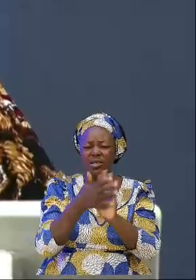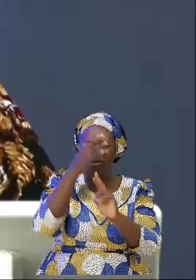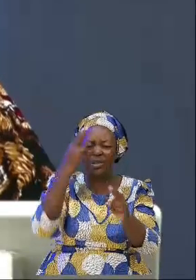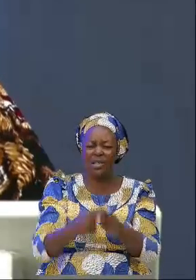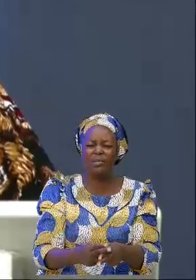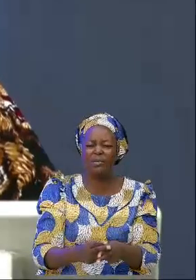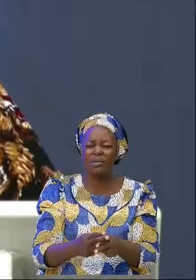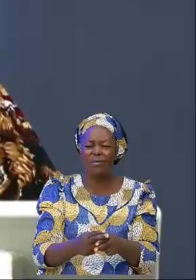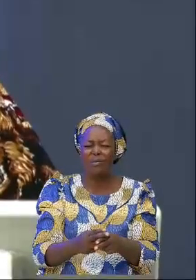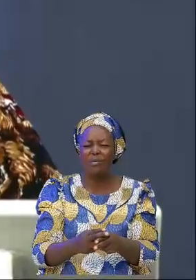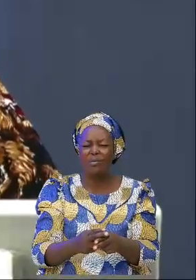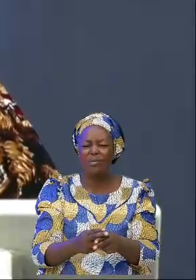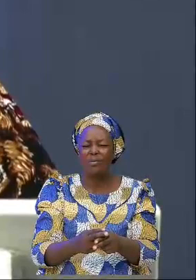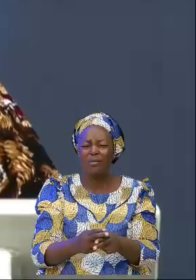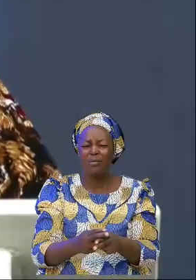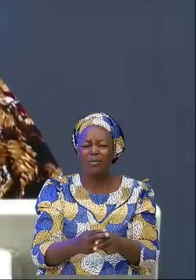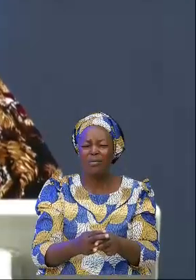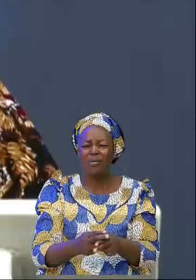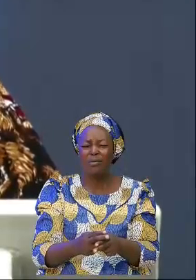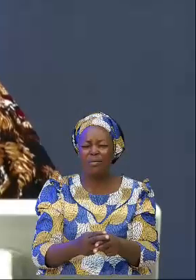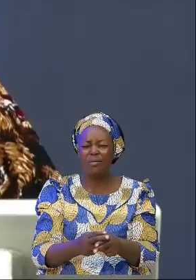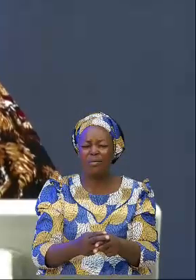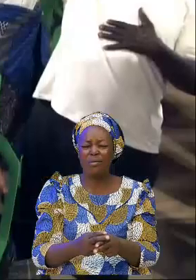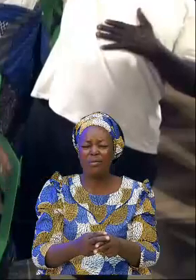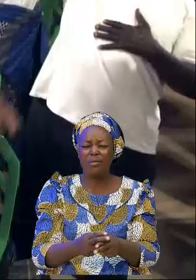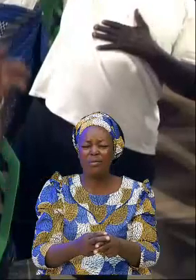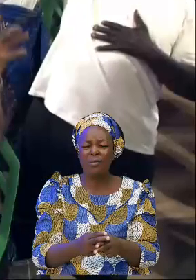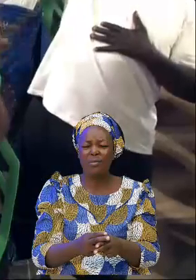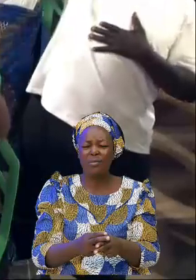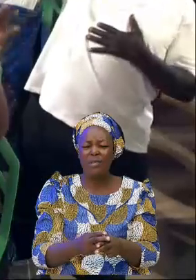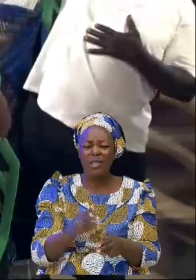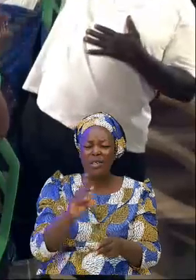Ulcer, be healed in Jesus' name.